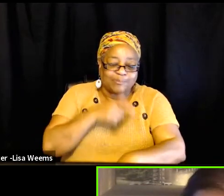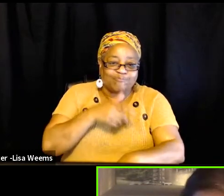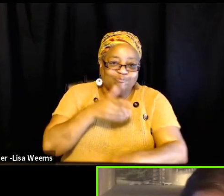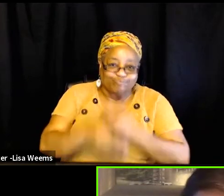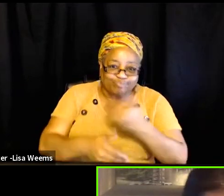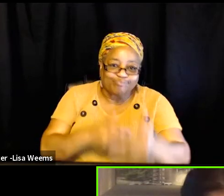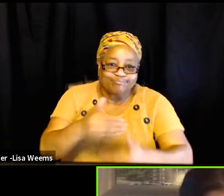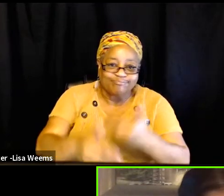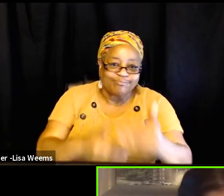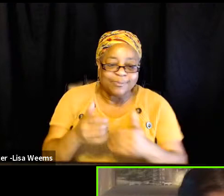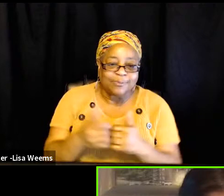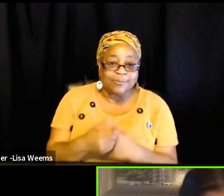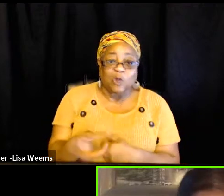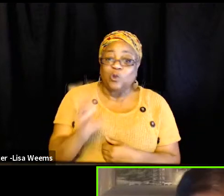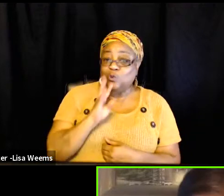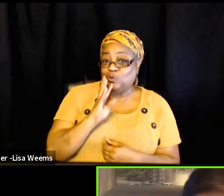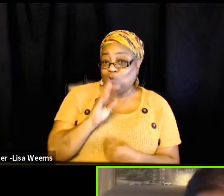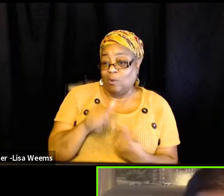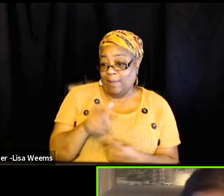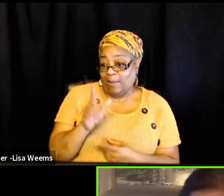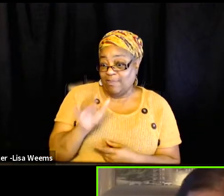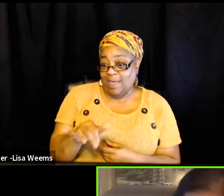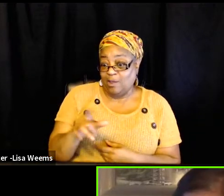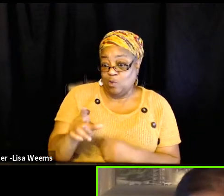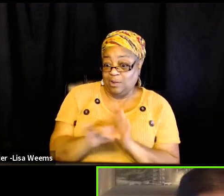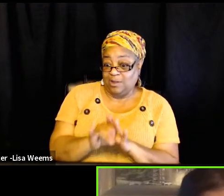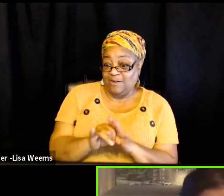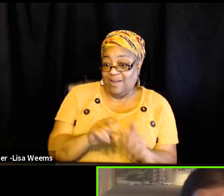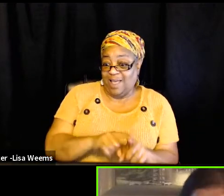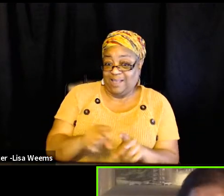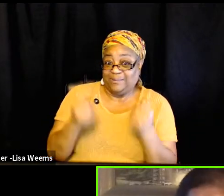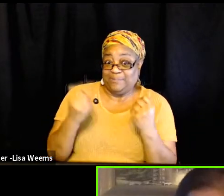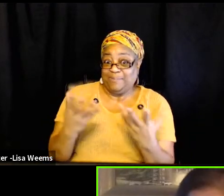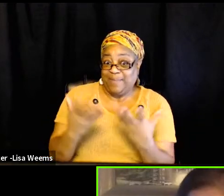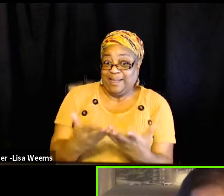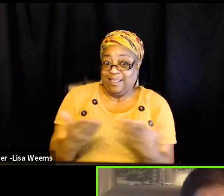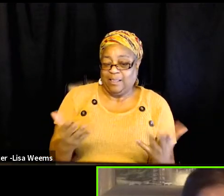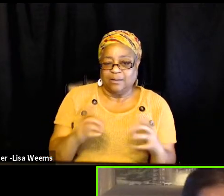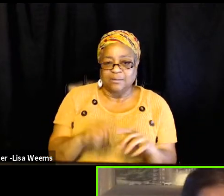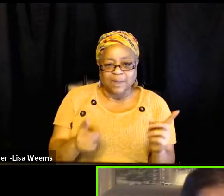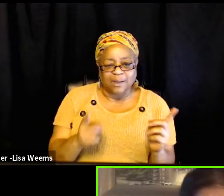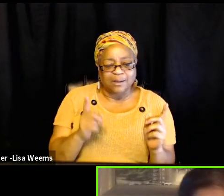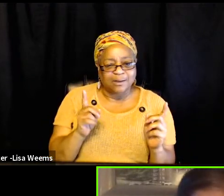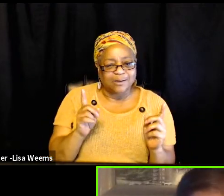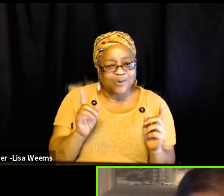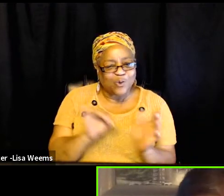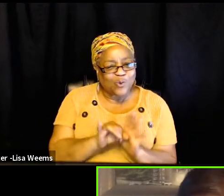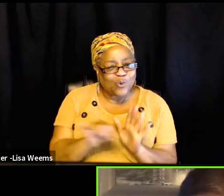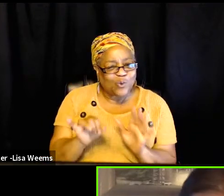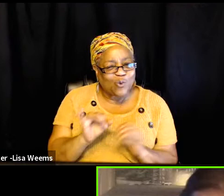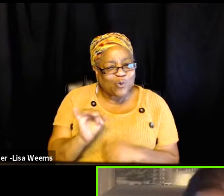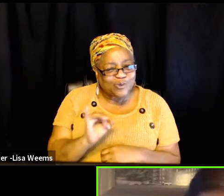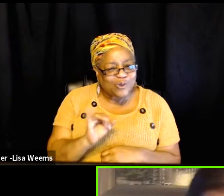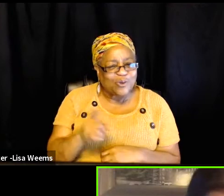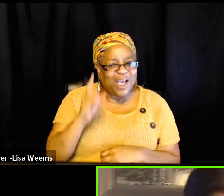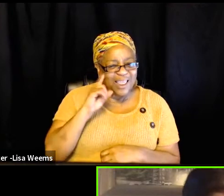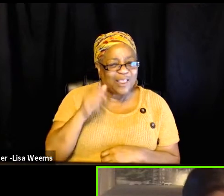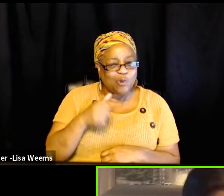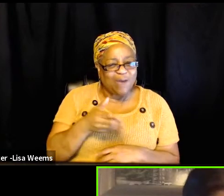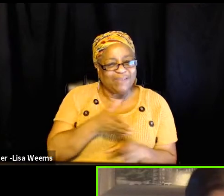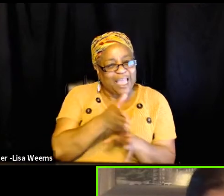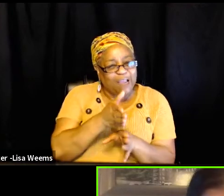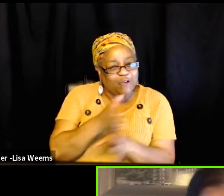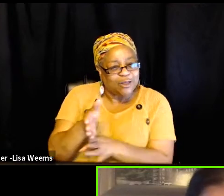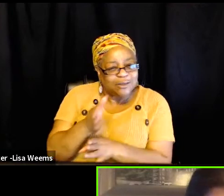a little bit about this. You know, you identify as multiple things, but I also think that you have areas and kind and types